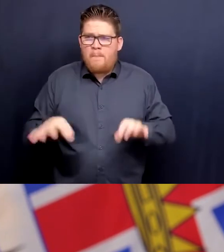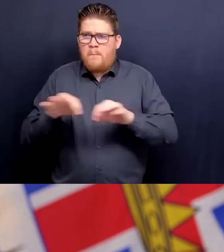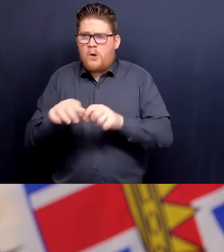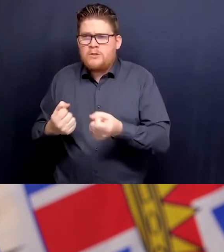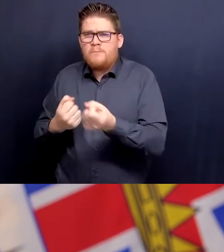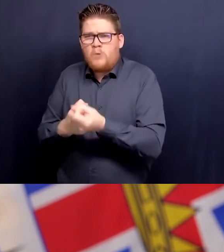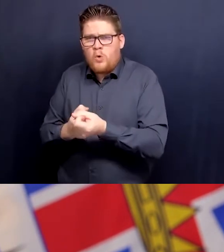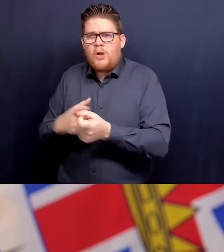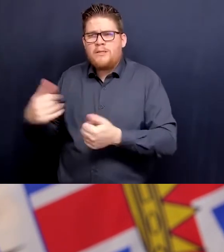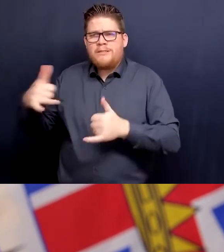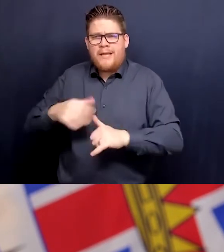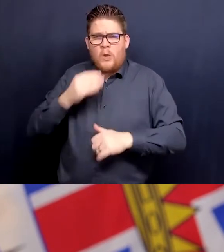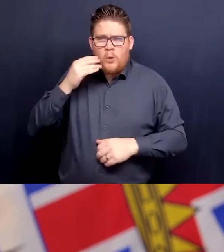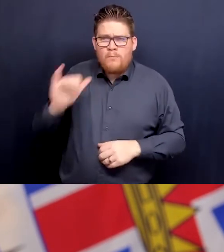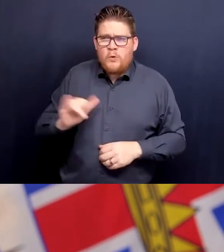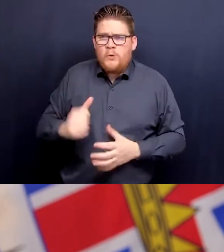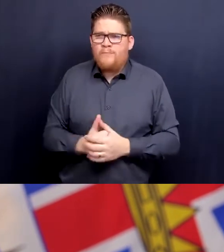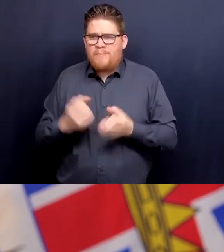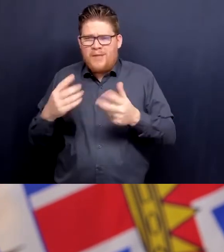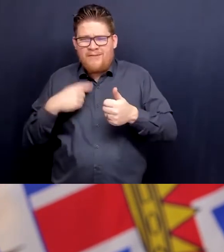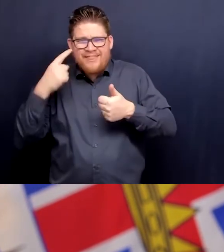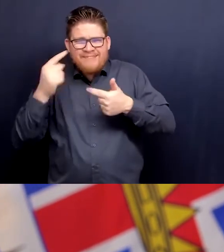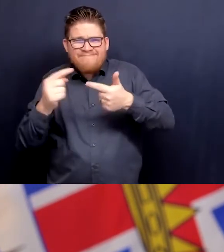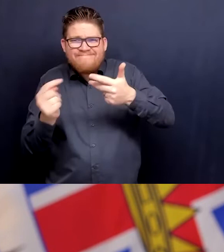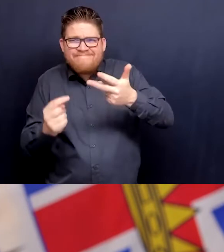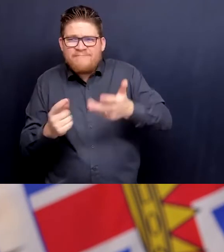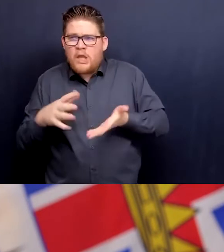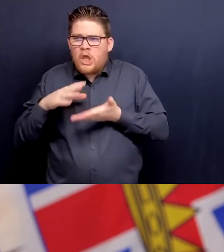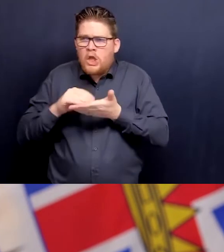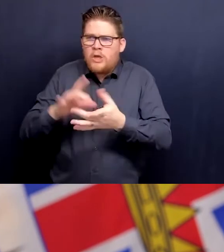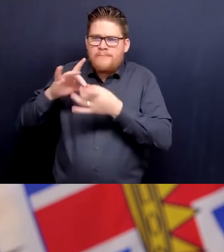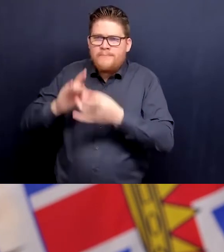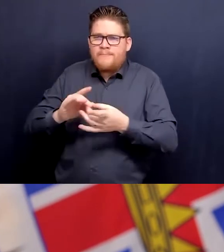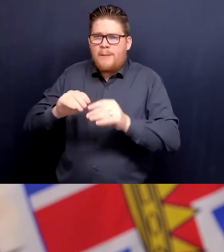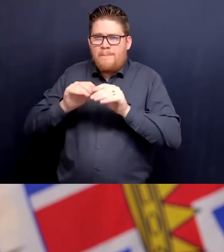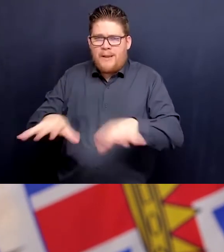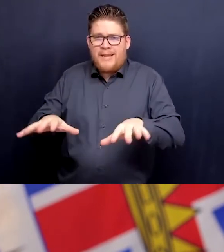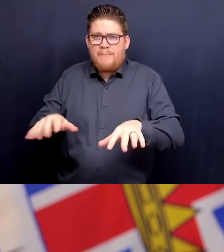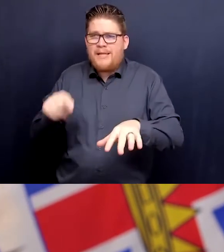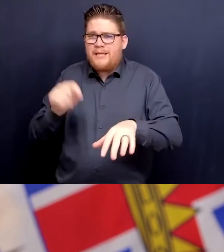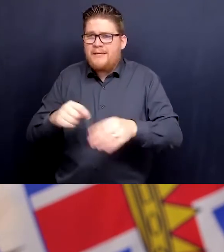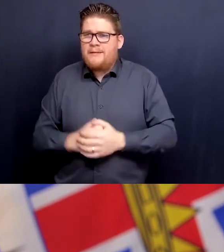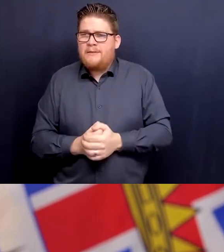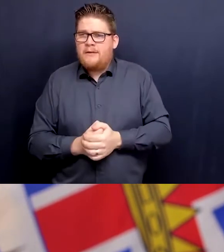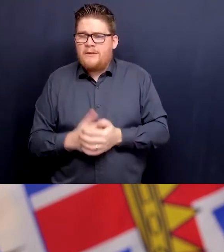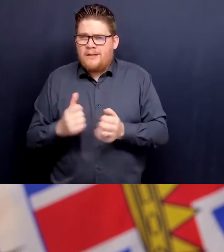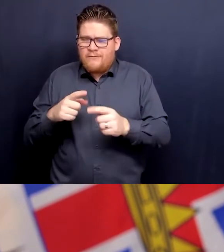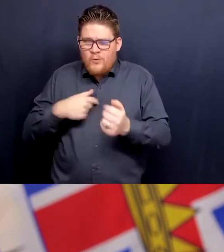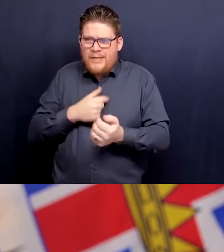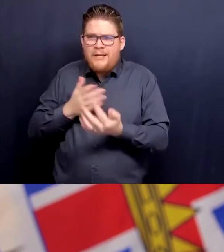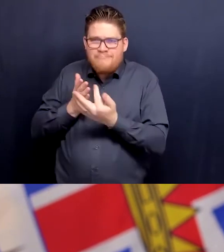what we've learned from this pandemic to take us through next year. And the other thing I'm very passionate about